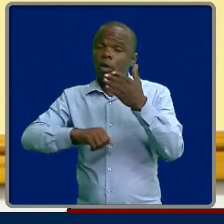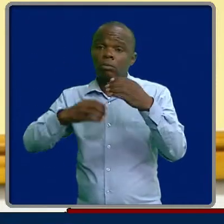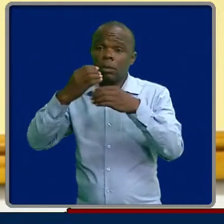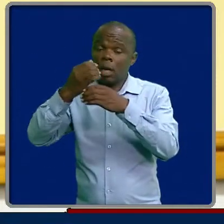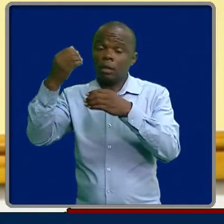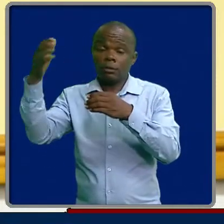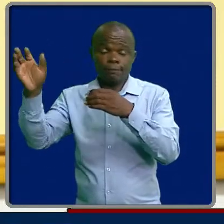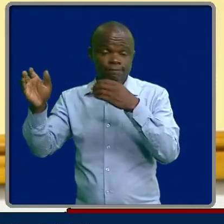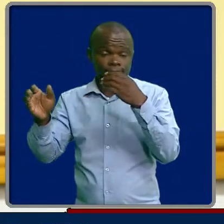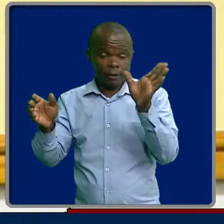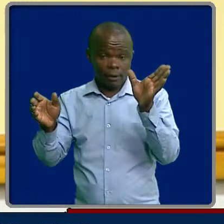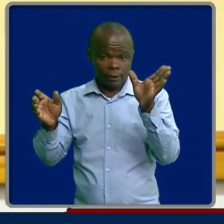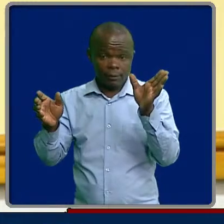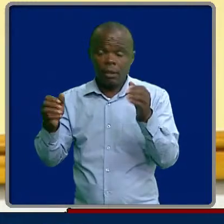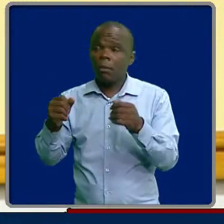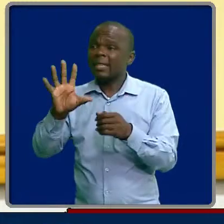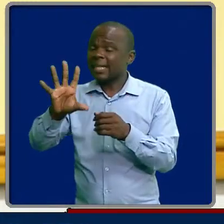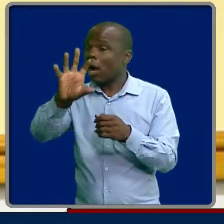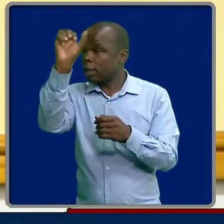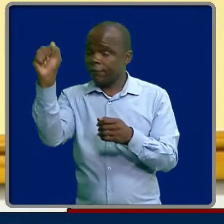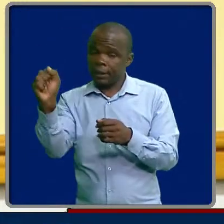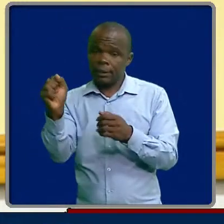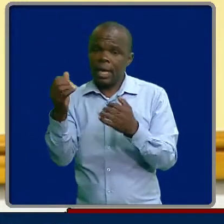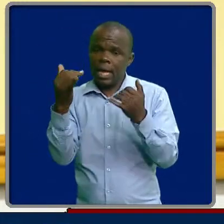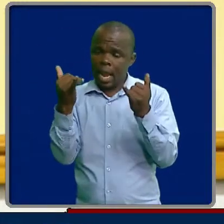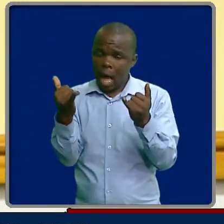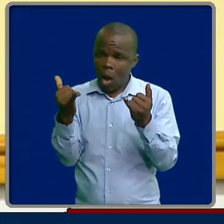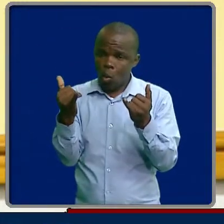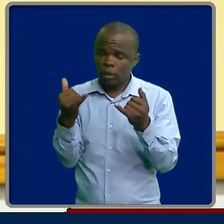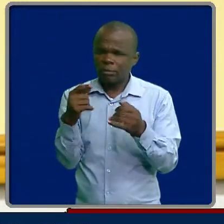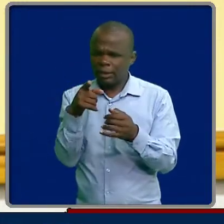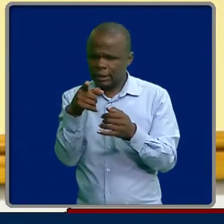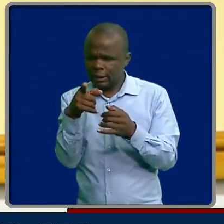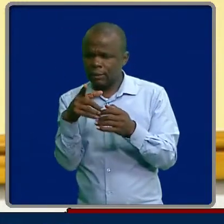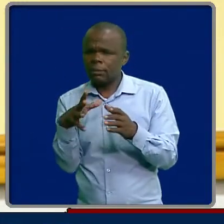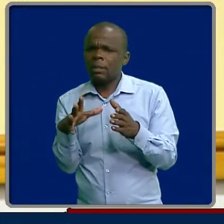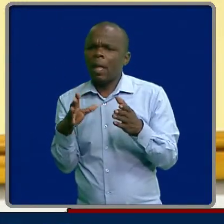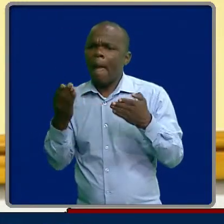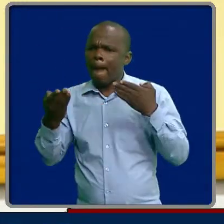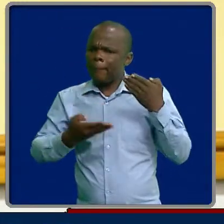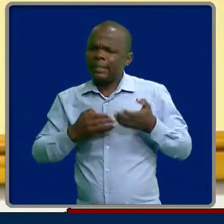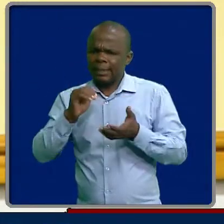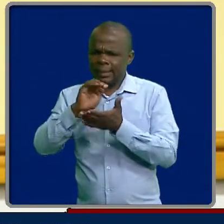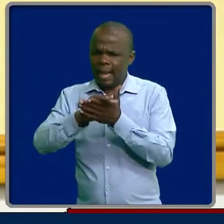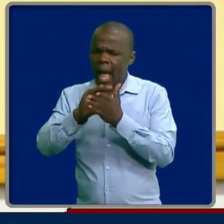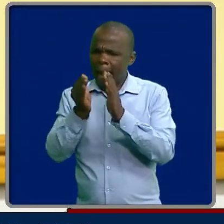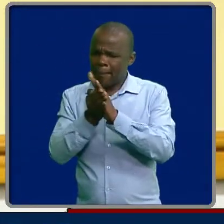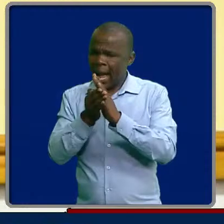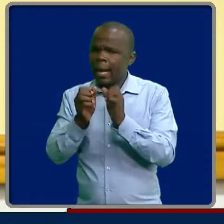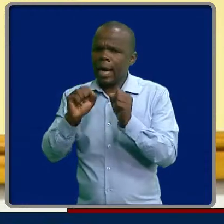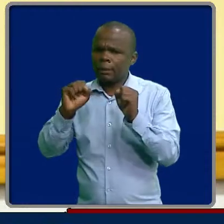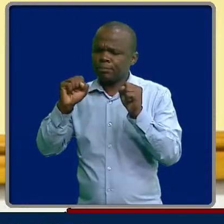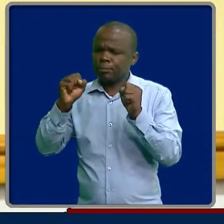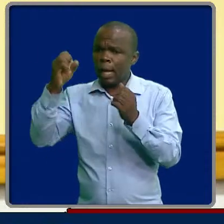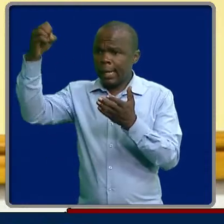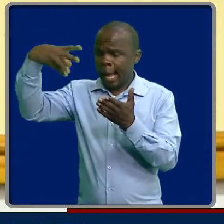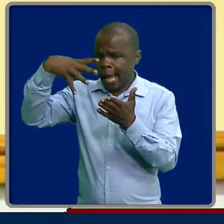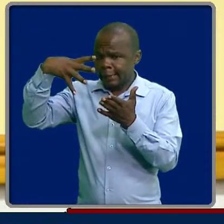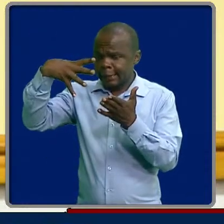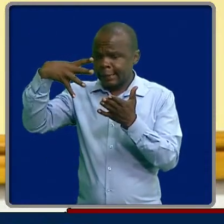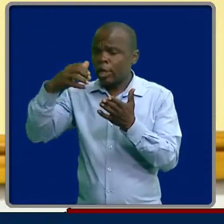small-scale embedded generators, we are looking at a future where customers can put their supply onto